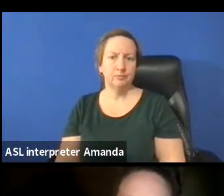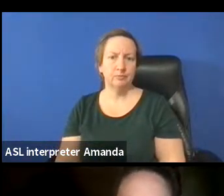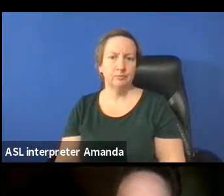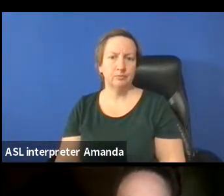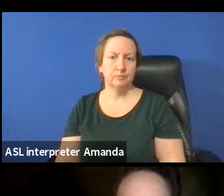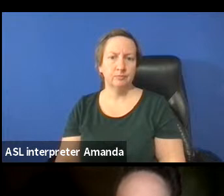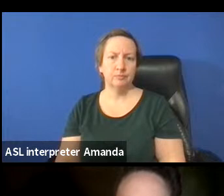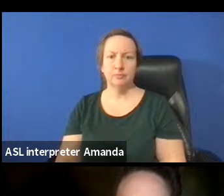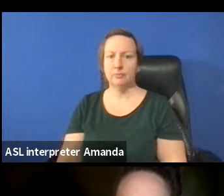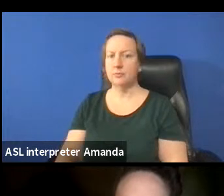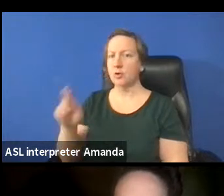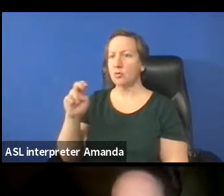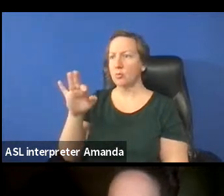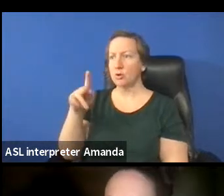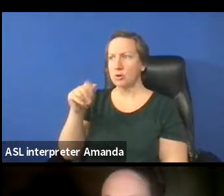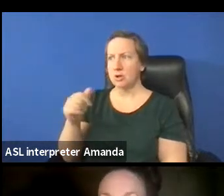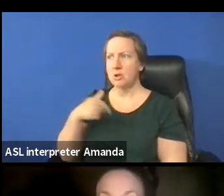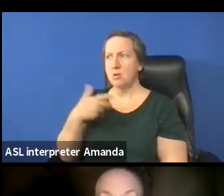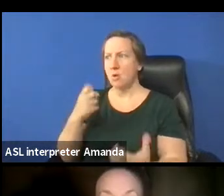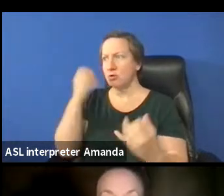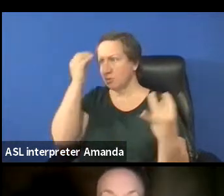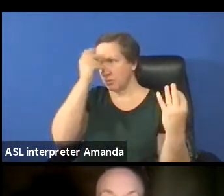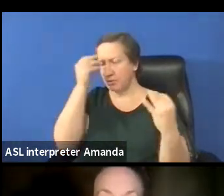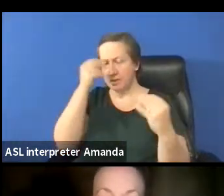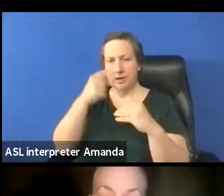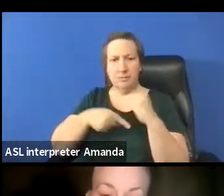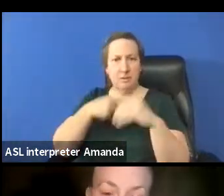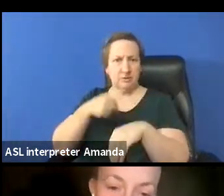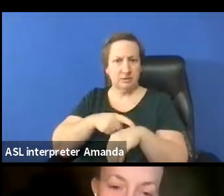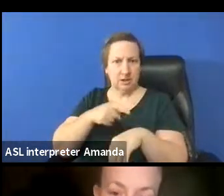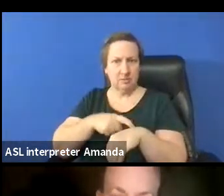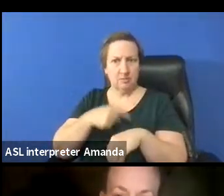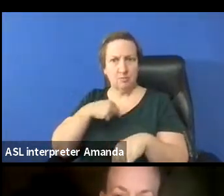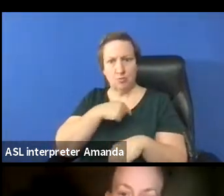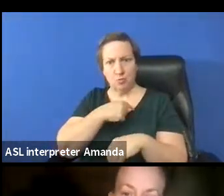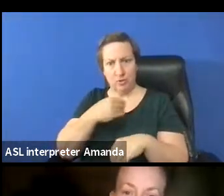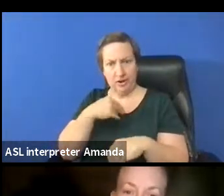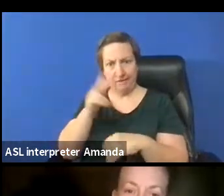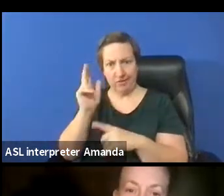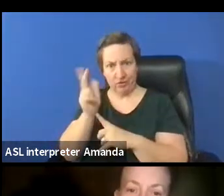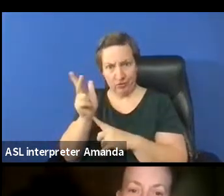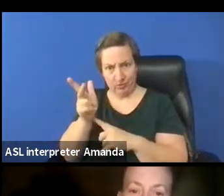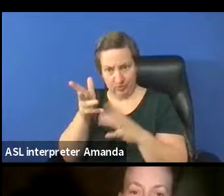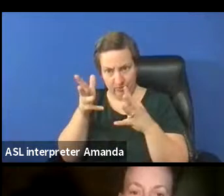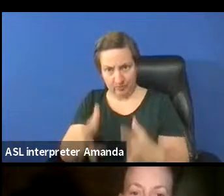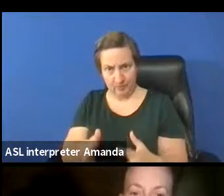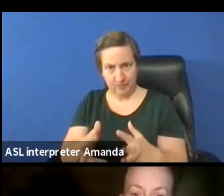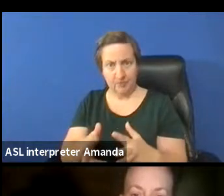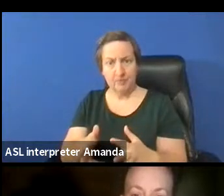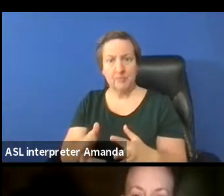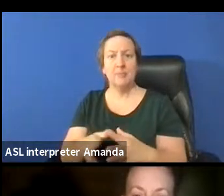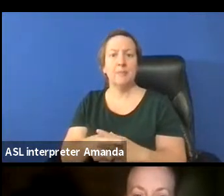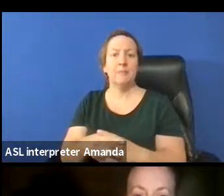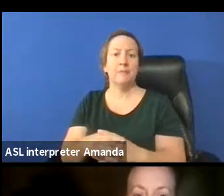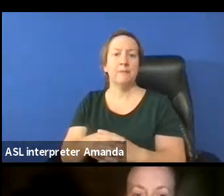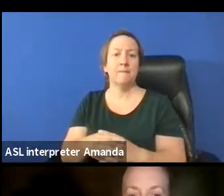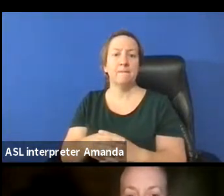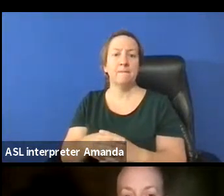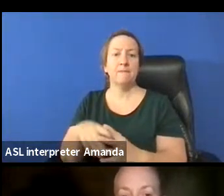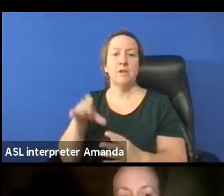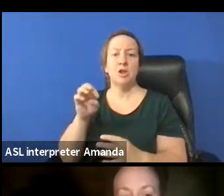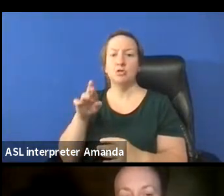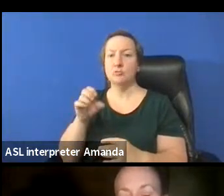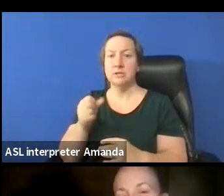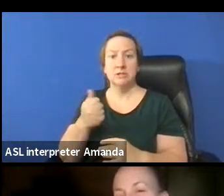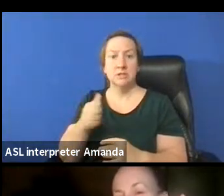So I want to be mindful of time. We have 3 minutes left. And Chris, is